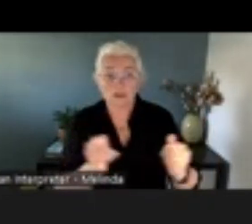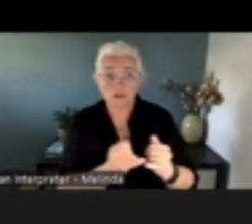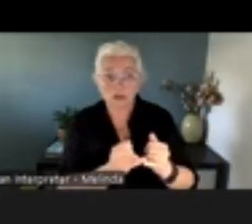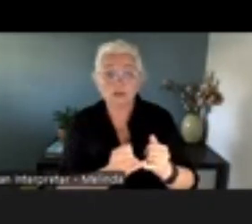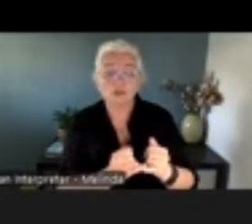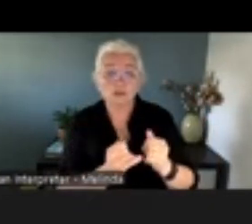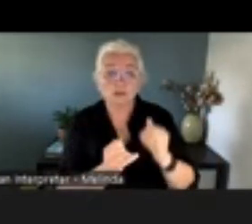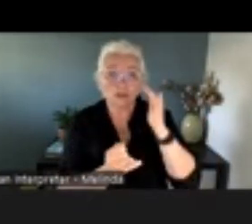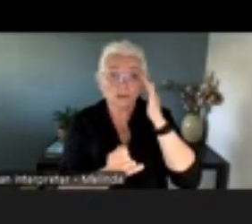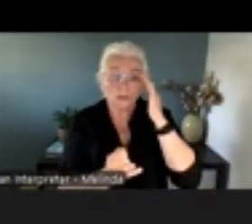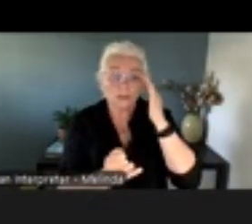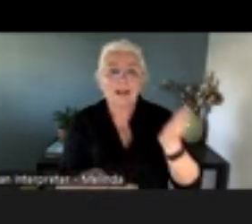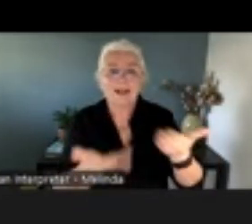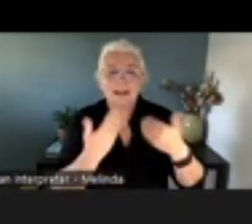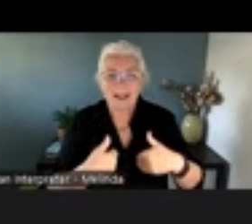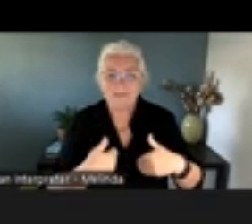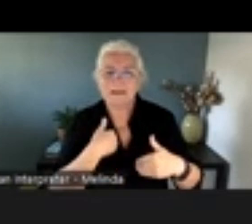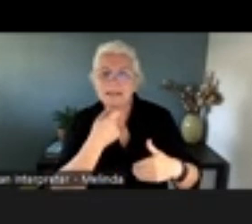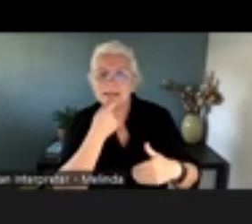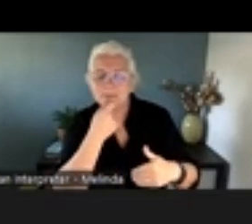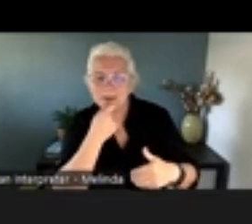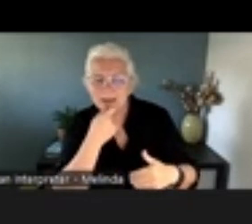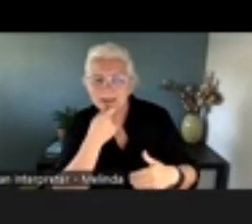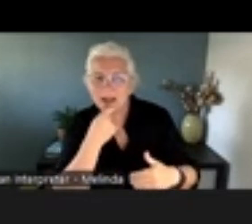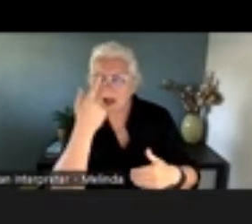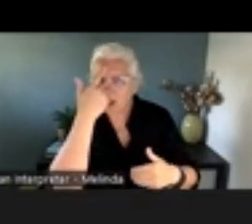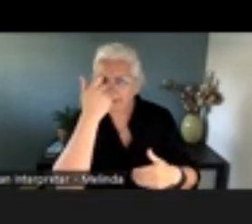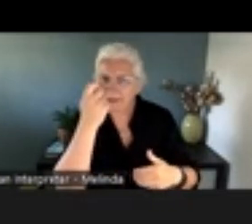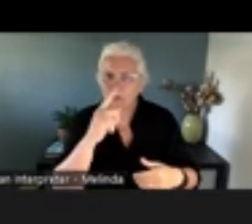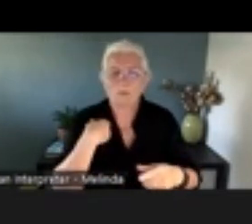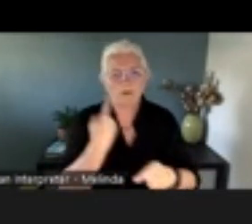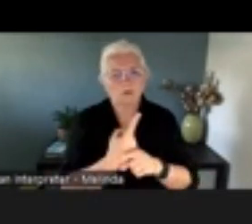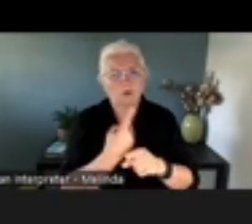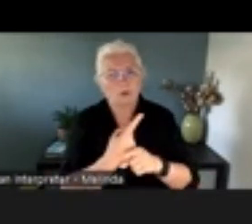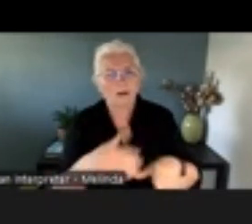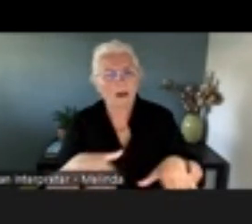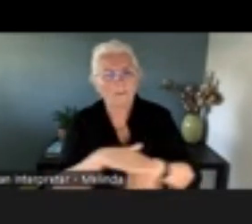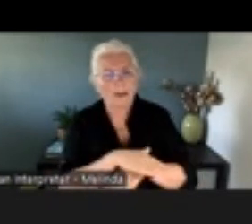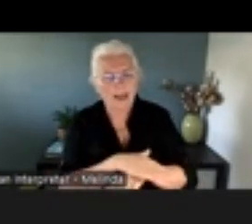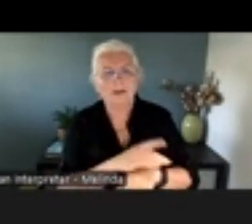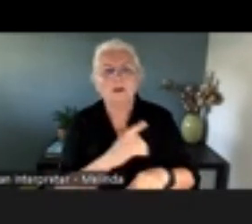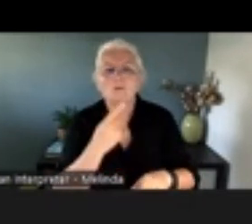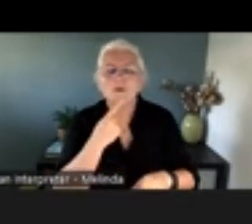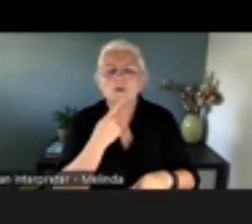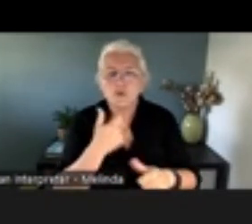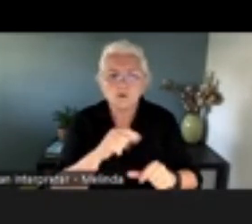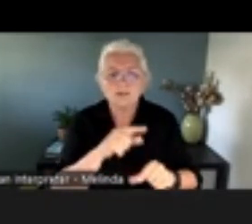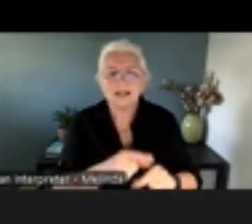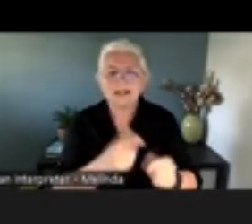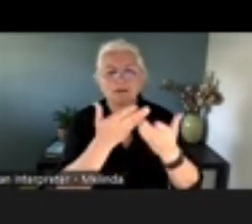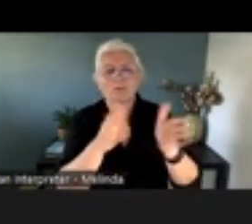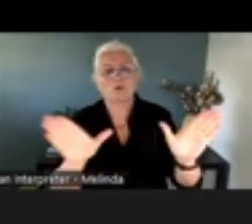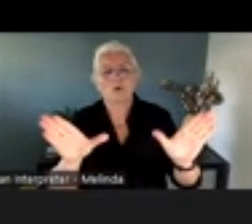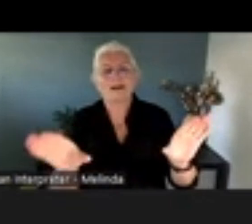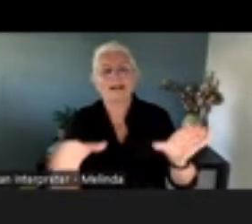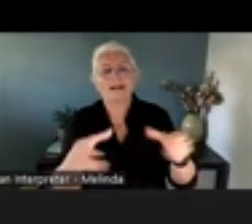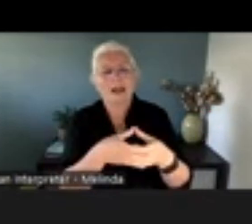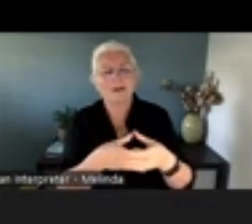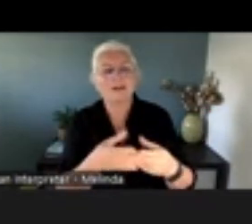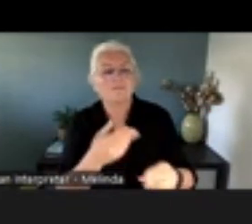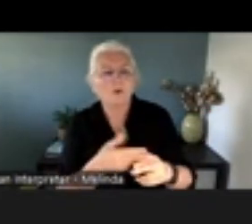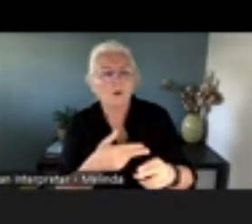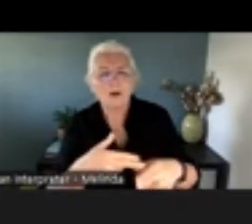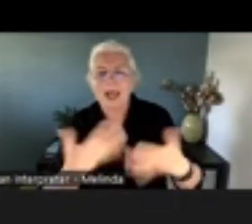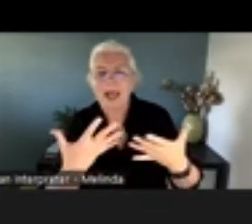sort of give a bit of a clue about what we're talking about, but we'll also use it as the broader category image for anything to do